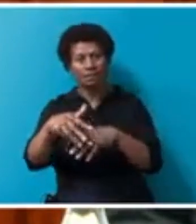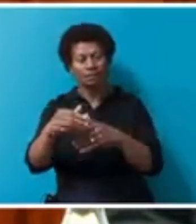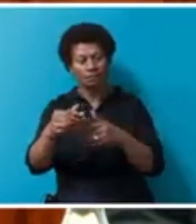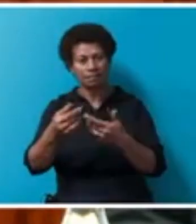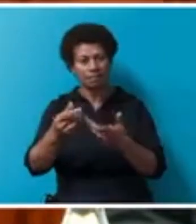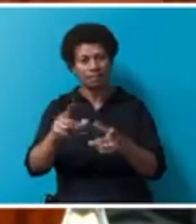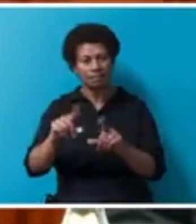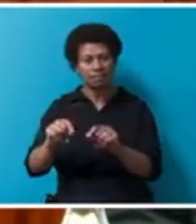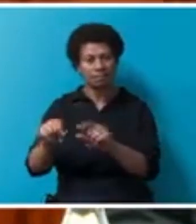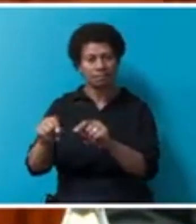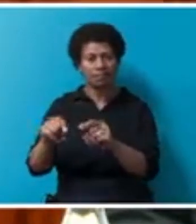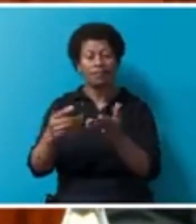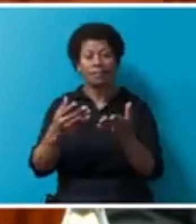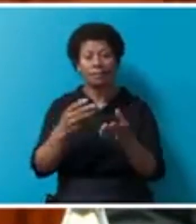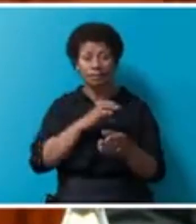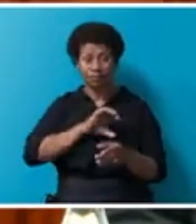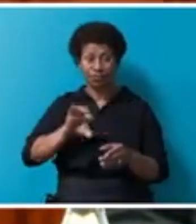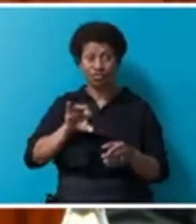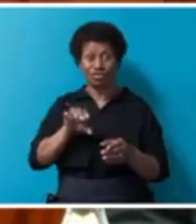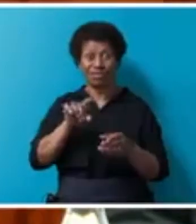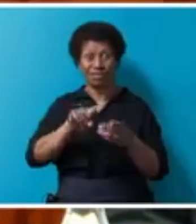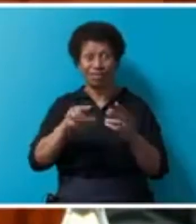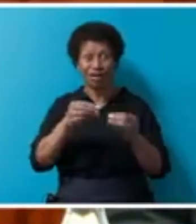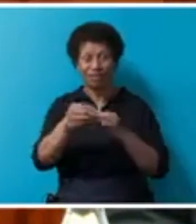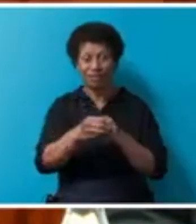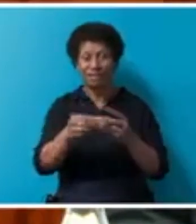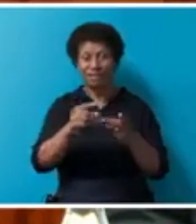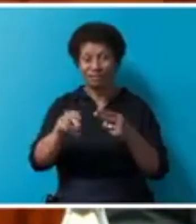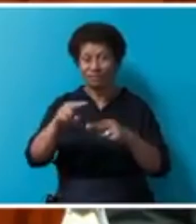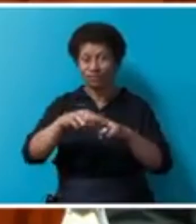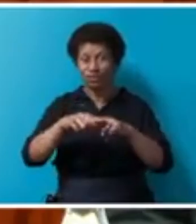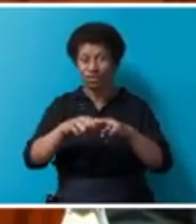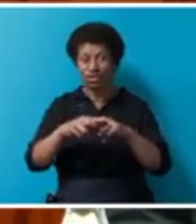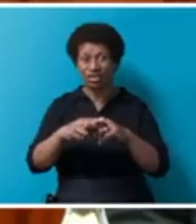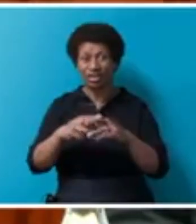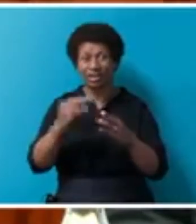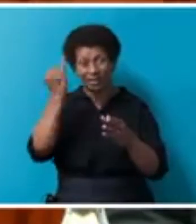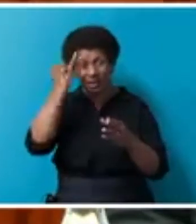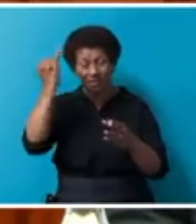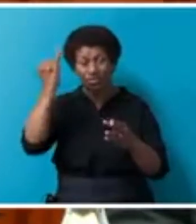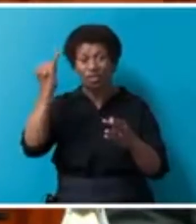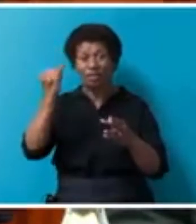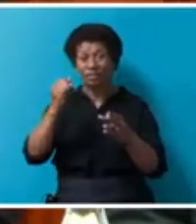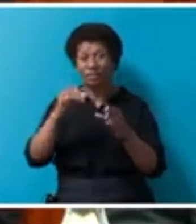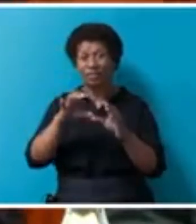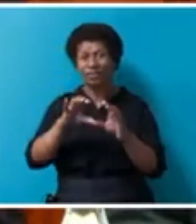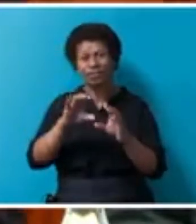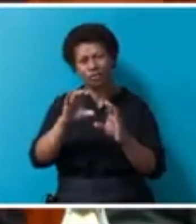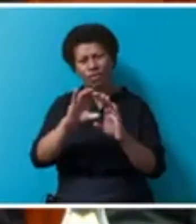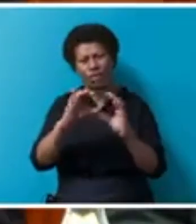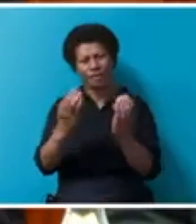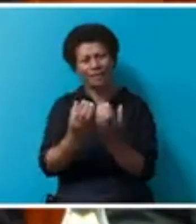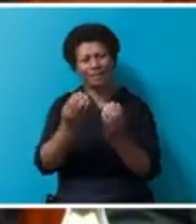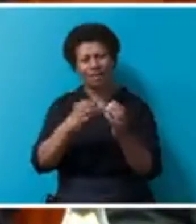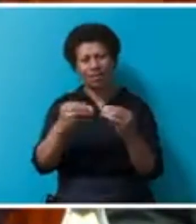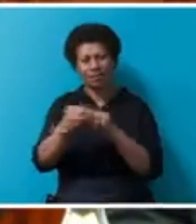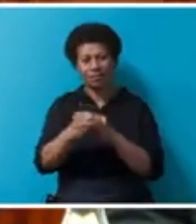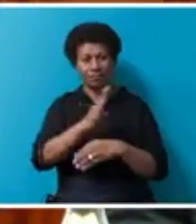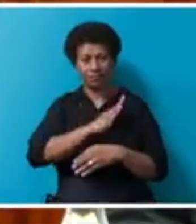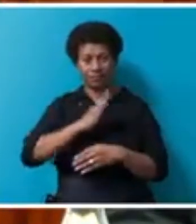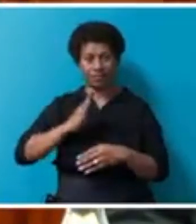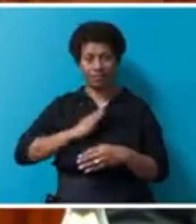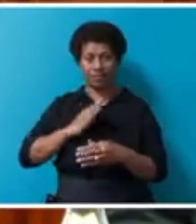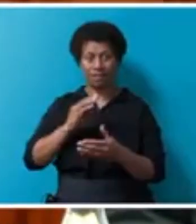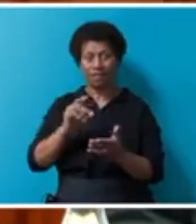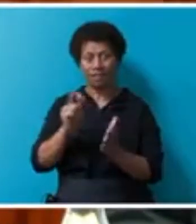Constitutional Office Commission, the Music Commission, the Fiji Intellectual Property Office, the Legal Licensing Board, the Board of Legal Education,